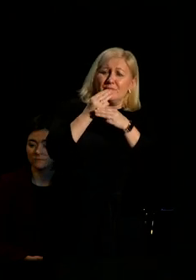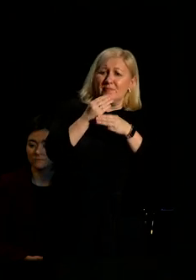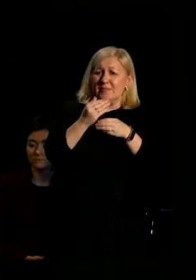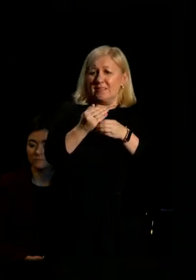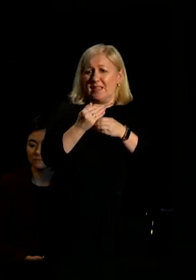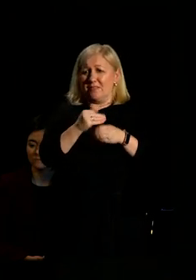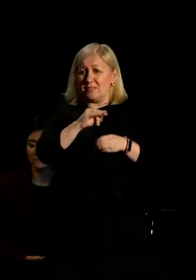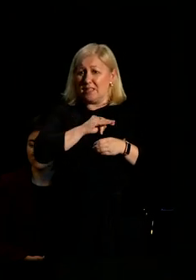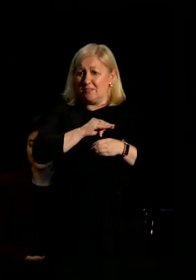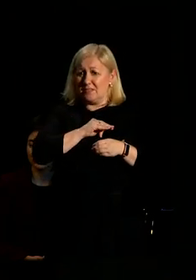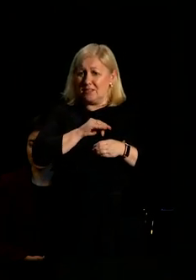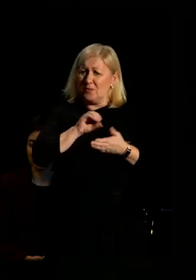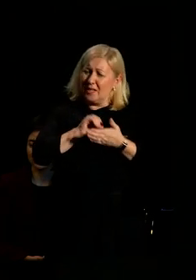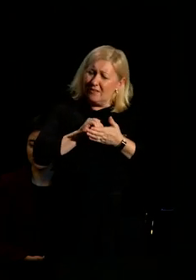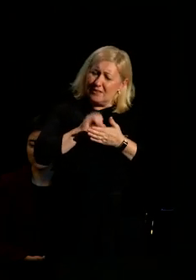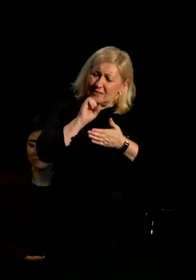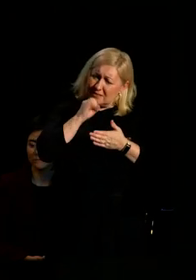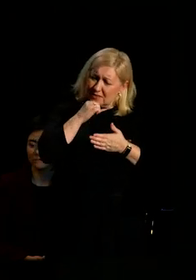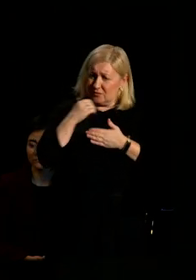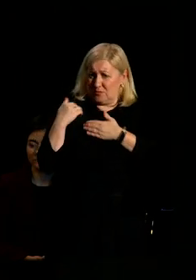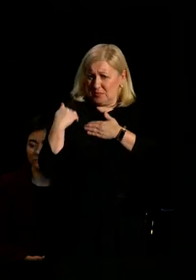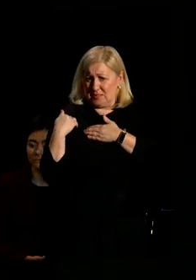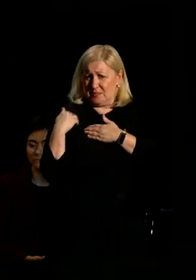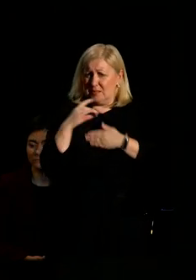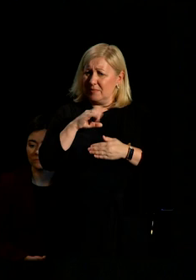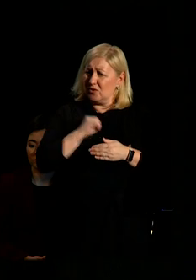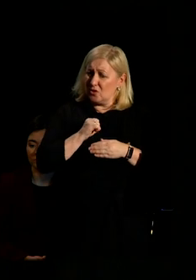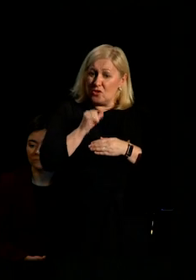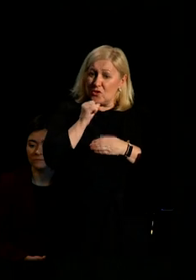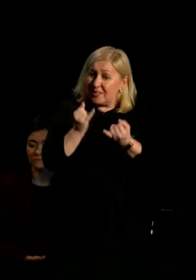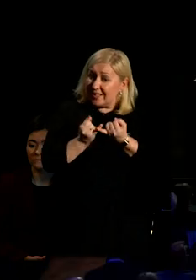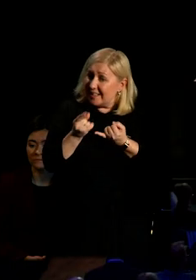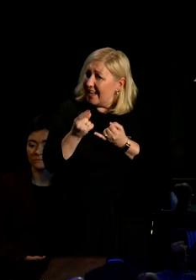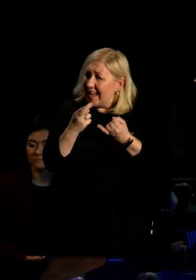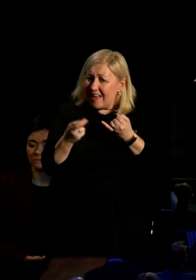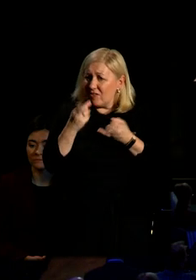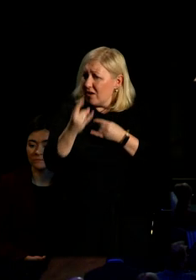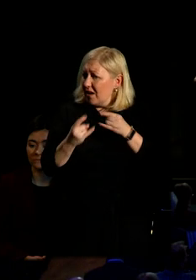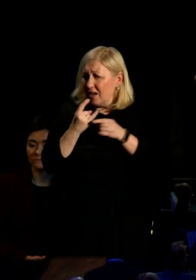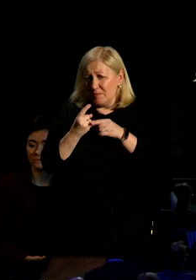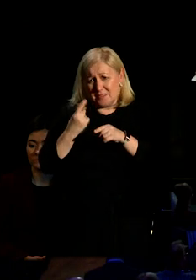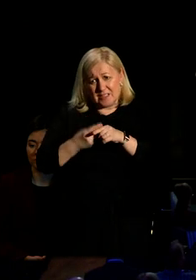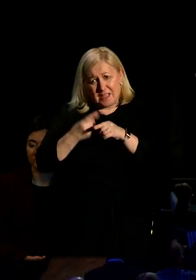duty to ensure that nothing like it ever occurs again.